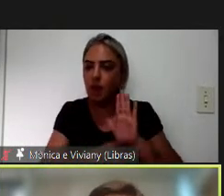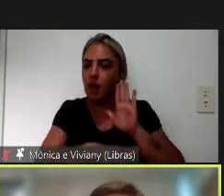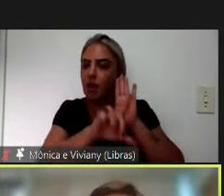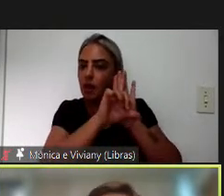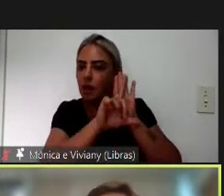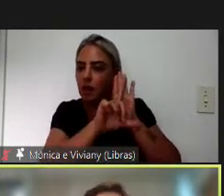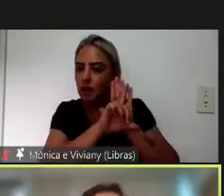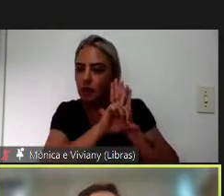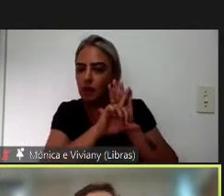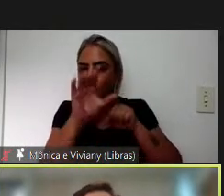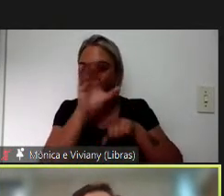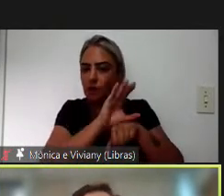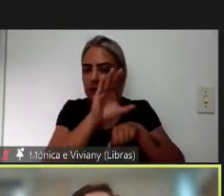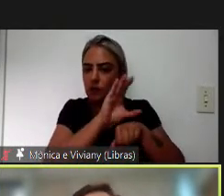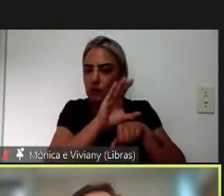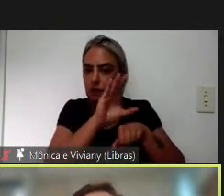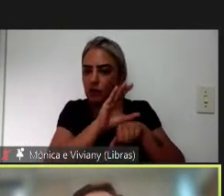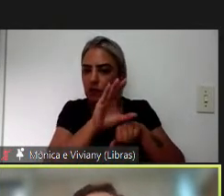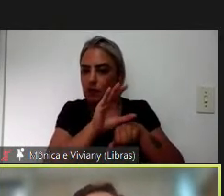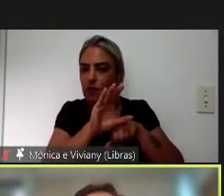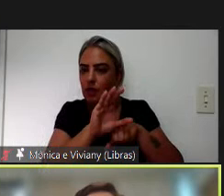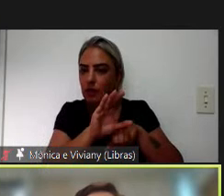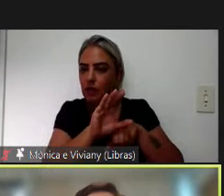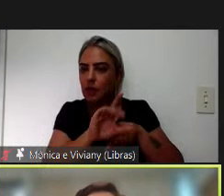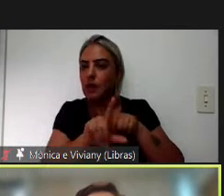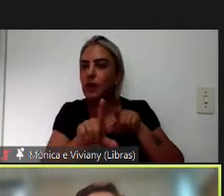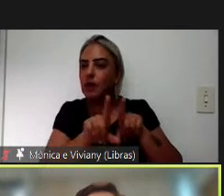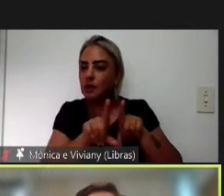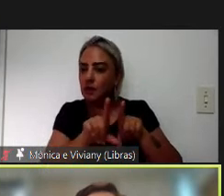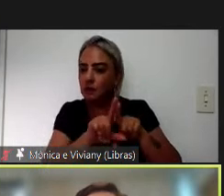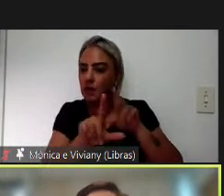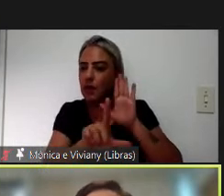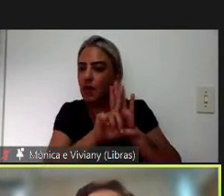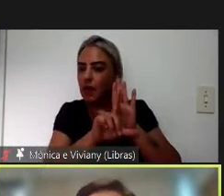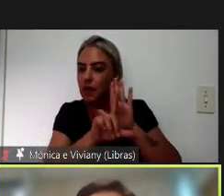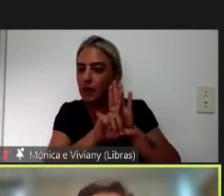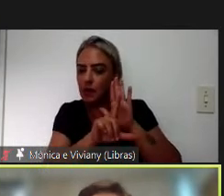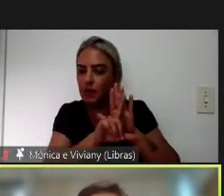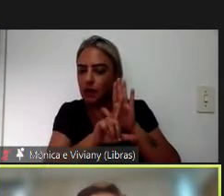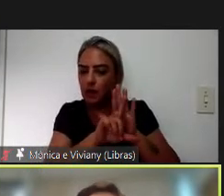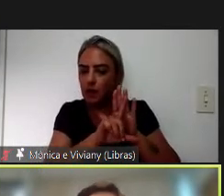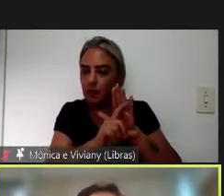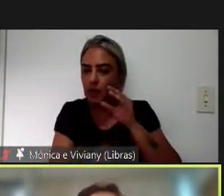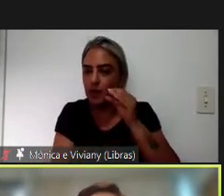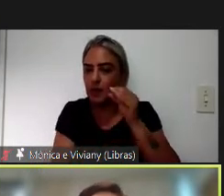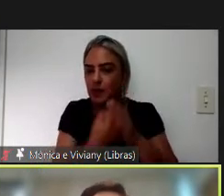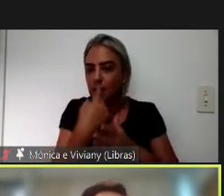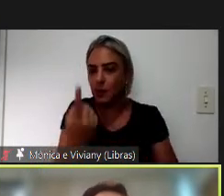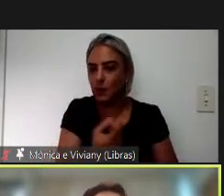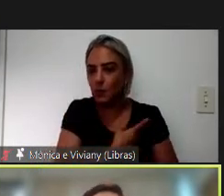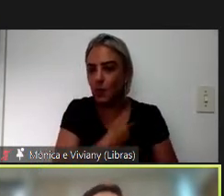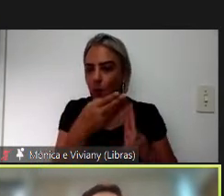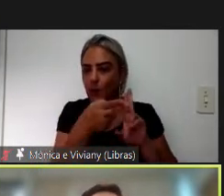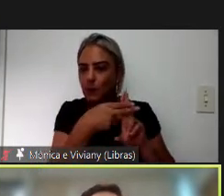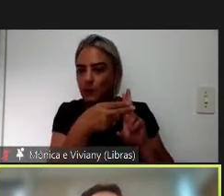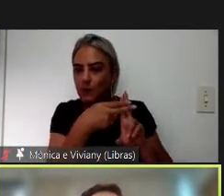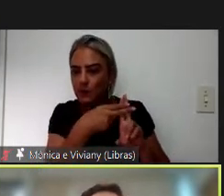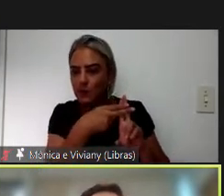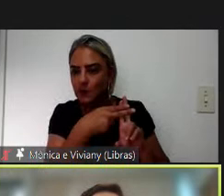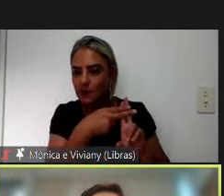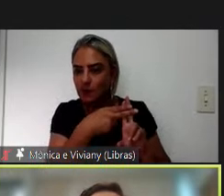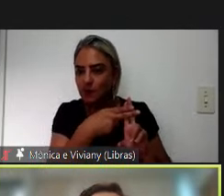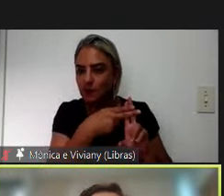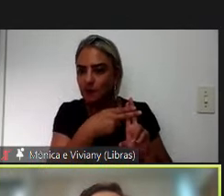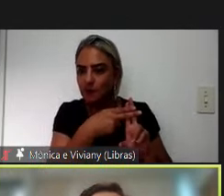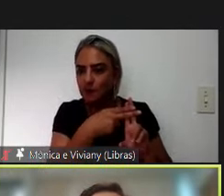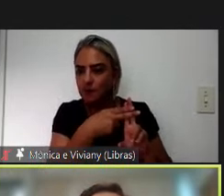in the legal marks, be it from the Constitution or the legal mark from the law that creates our health